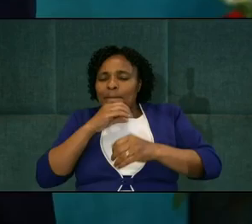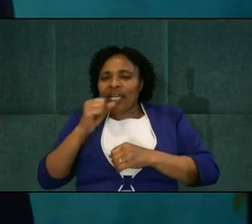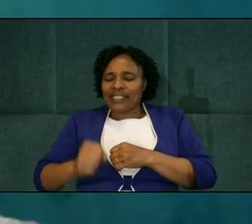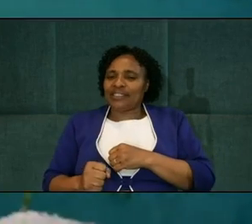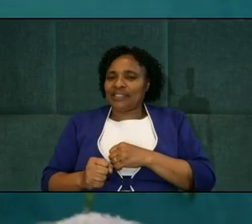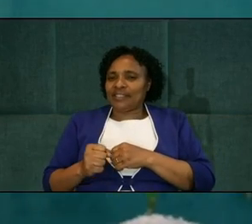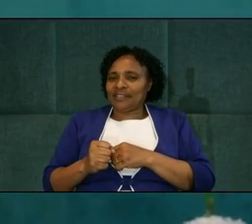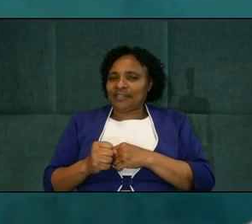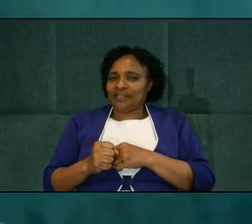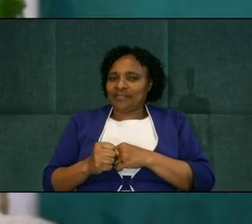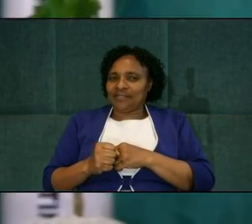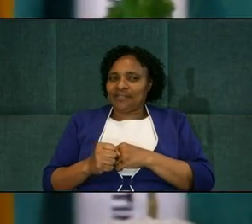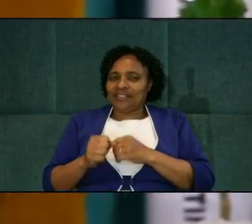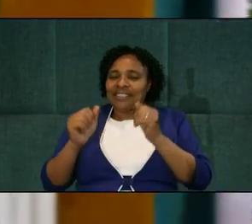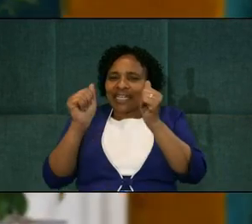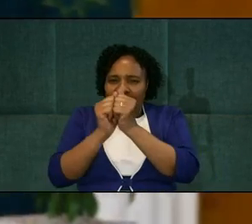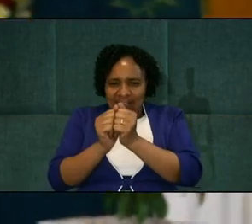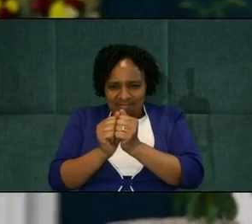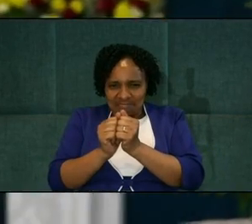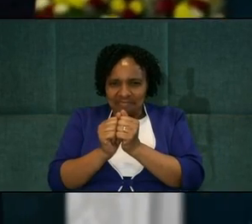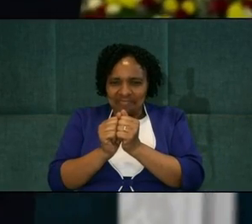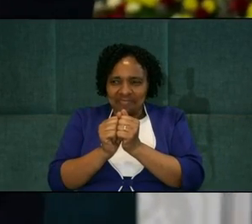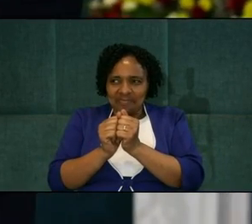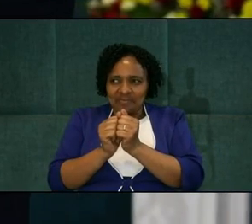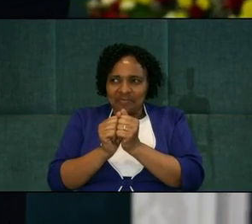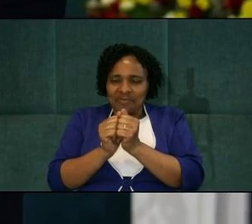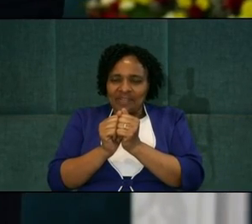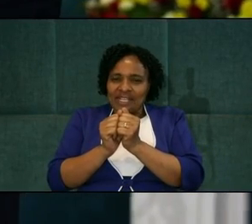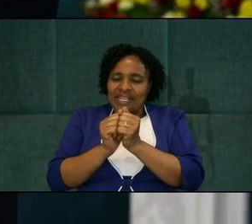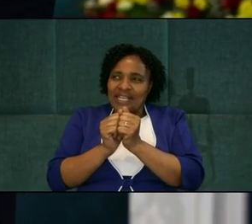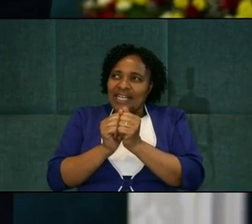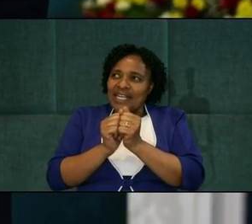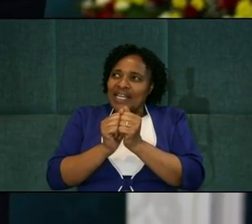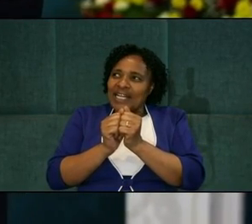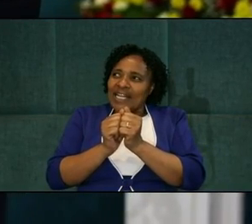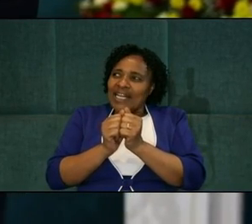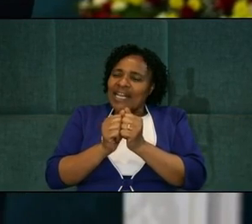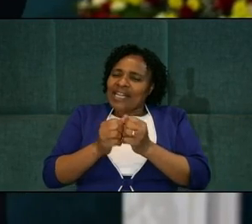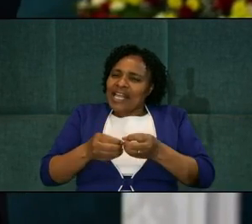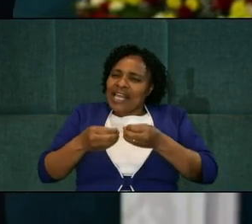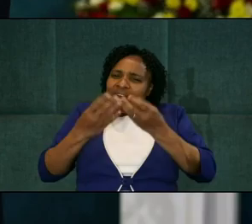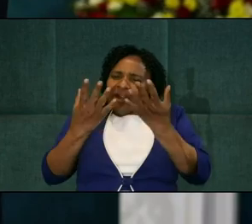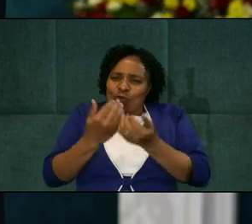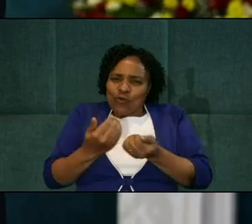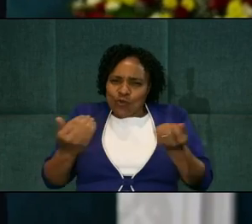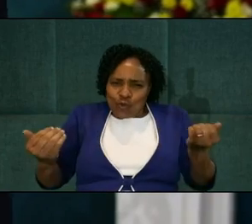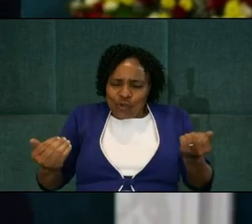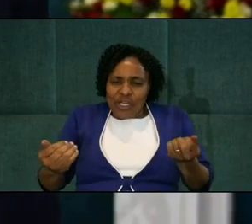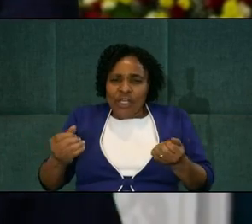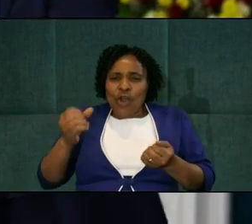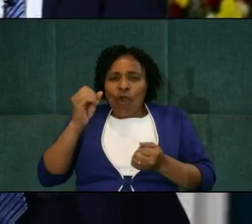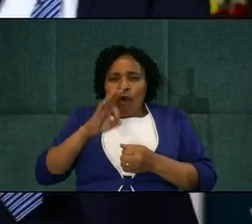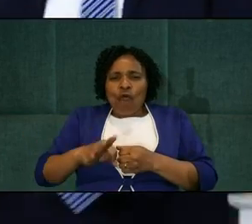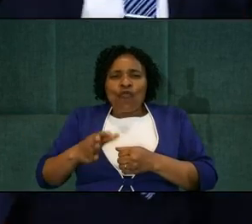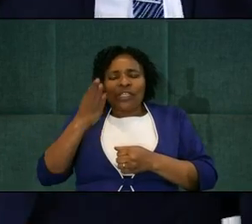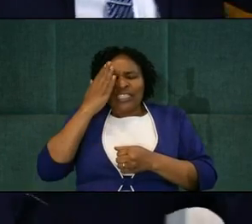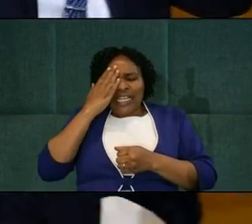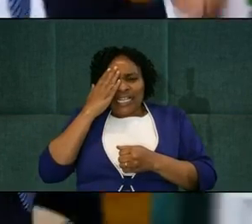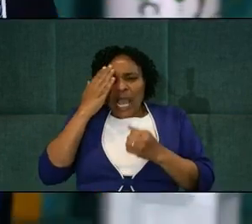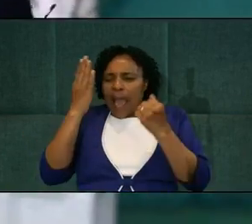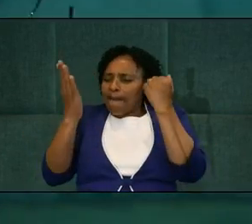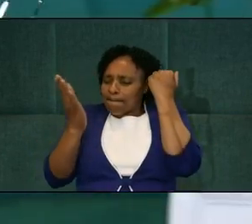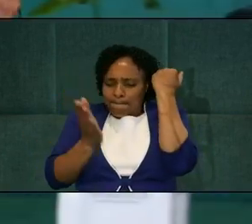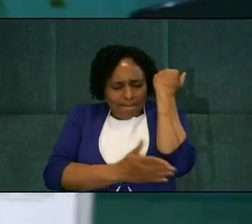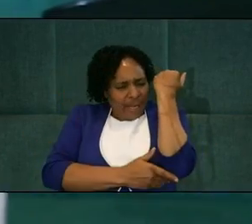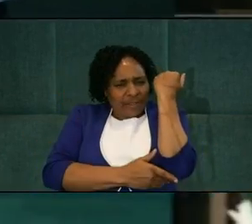find out, 10 of them, they gave the children of Israel a bad report